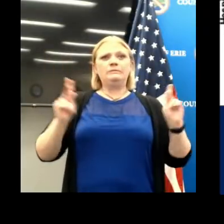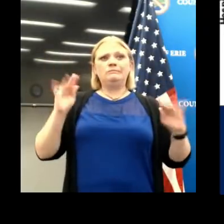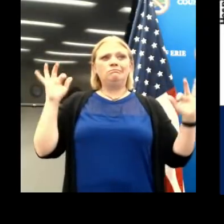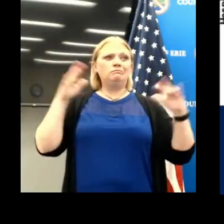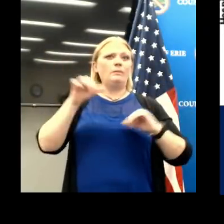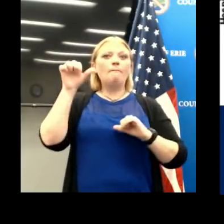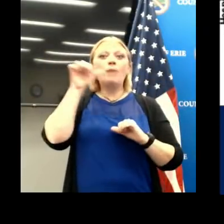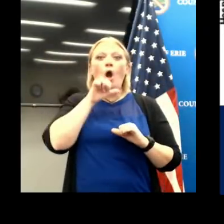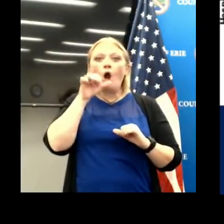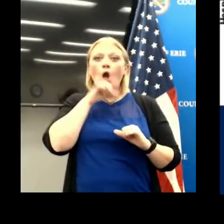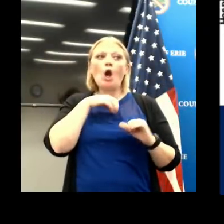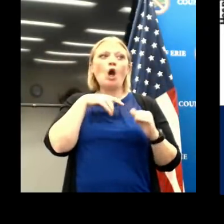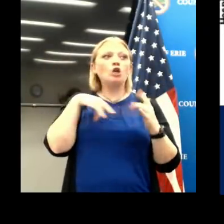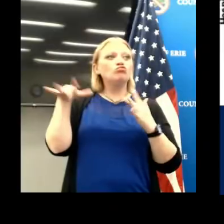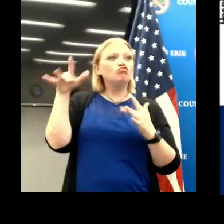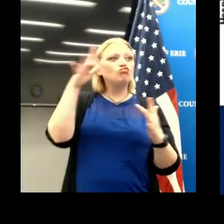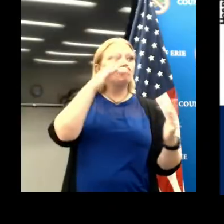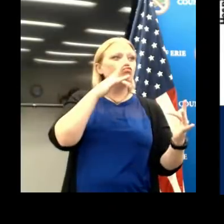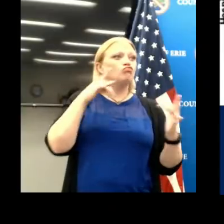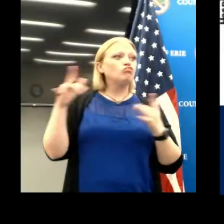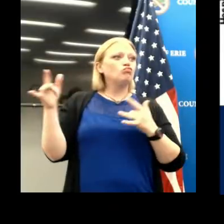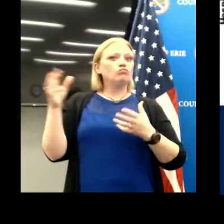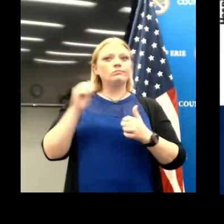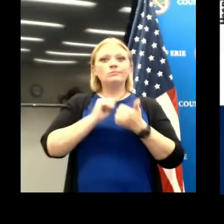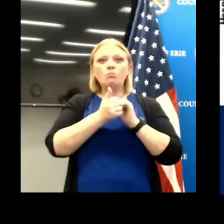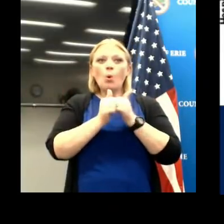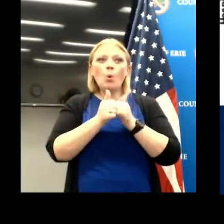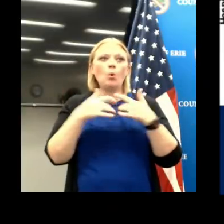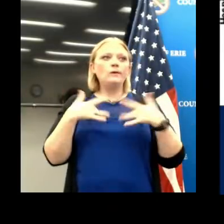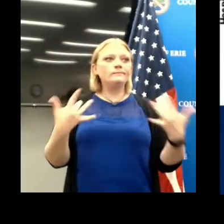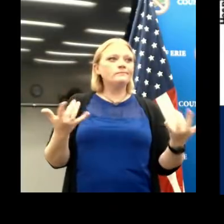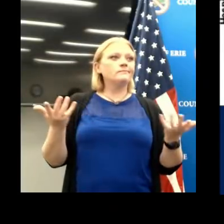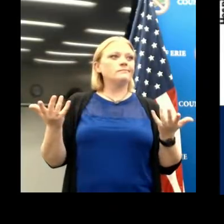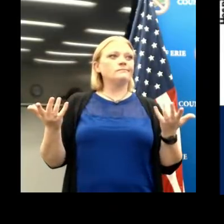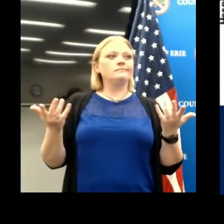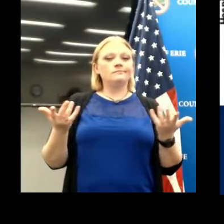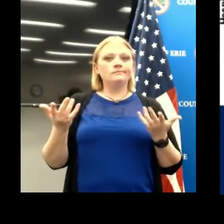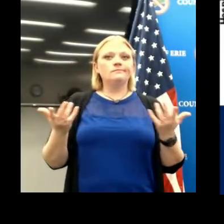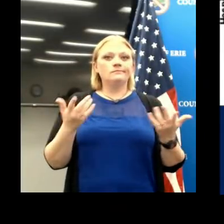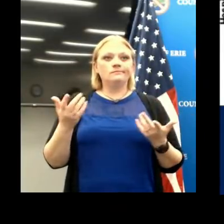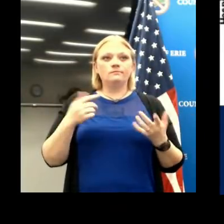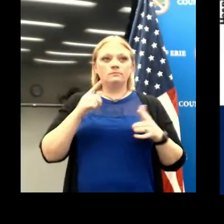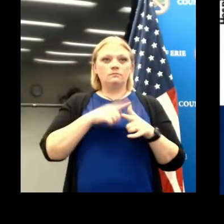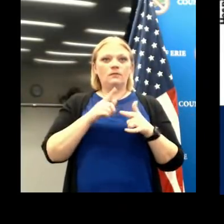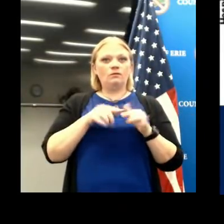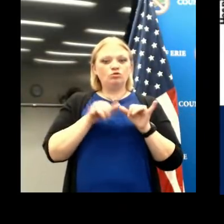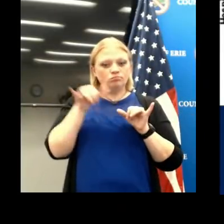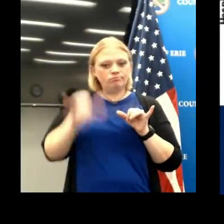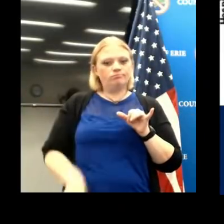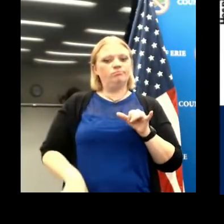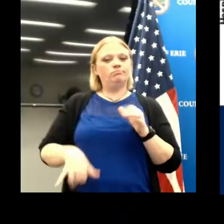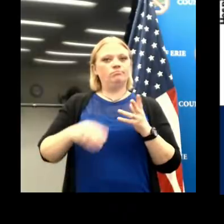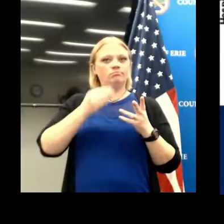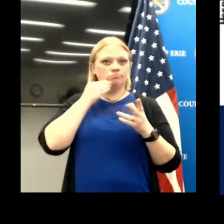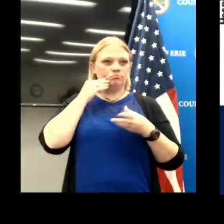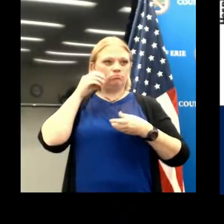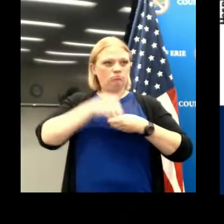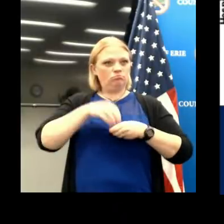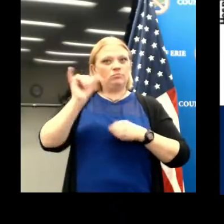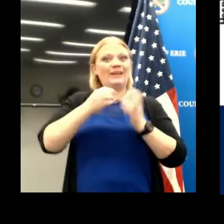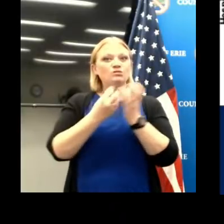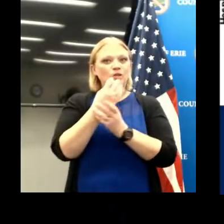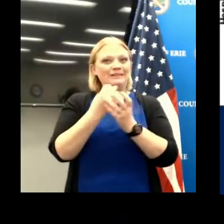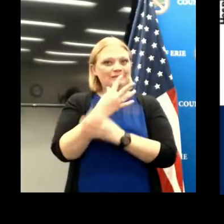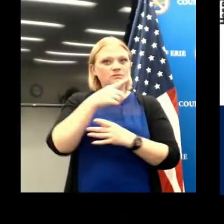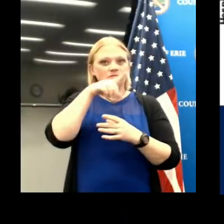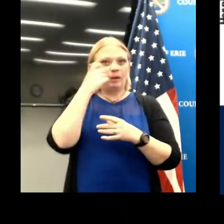bars, not going out to big indoor sporting facilities, and hunker down like we were able to do in the spring and the